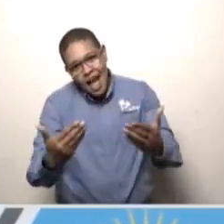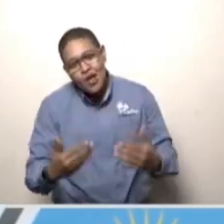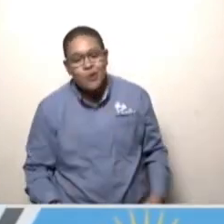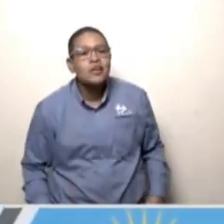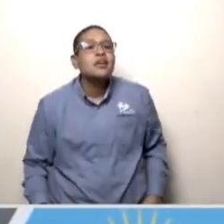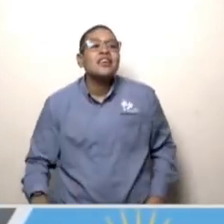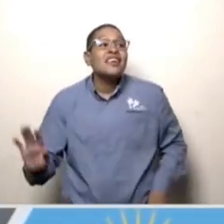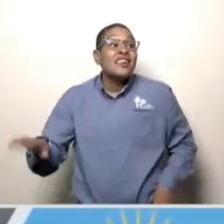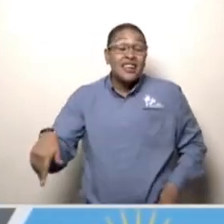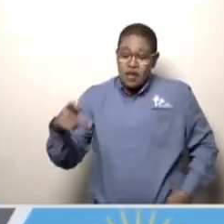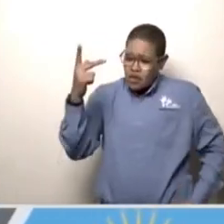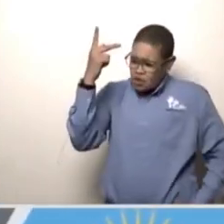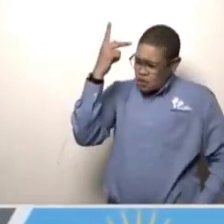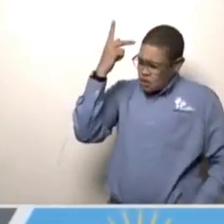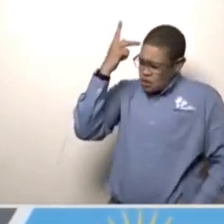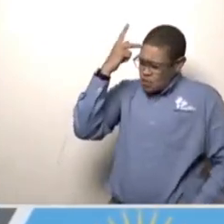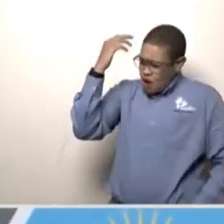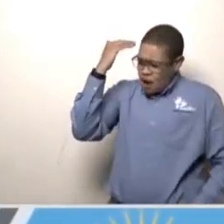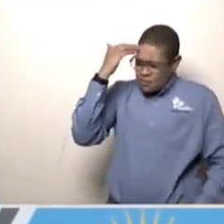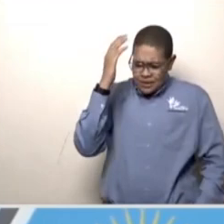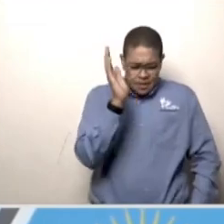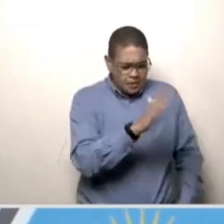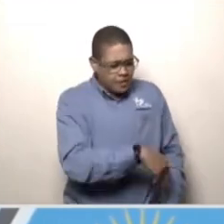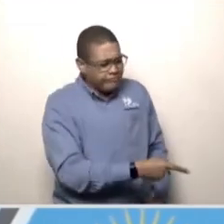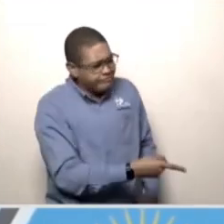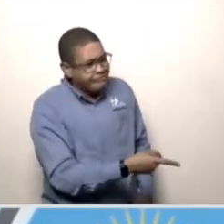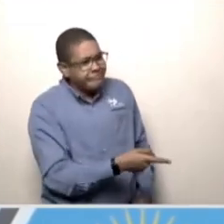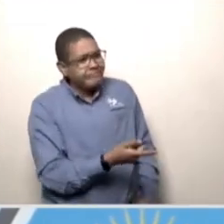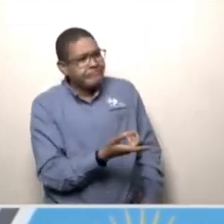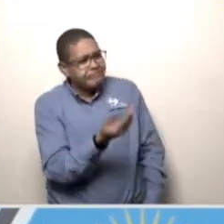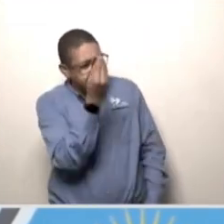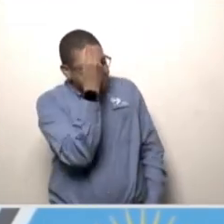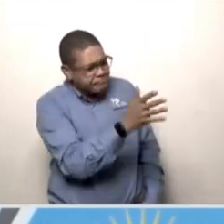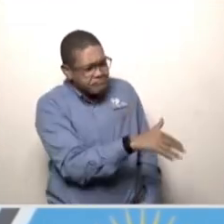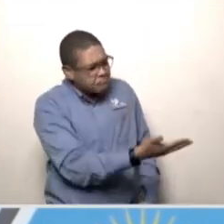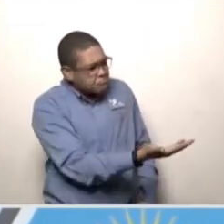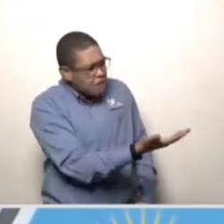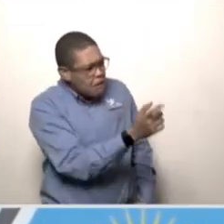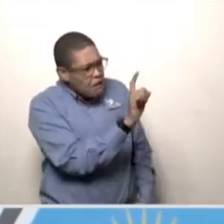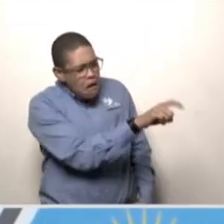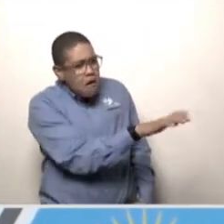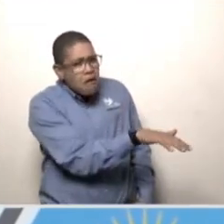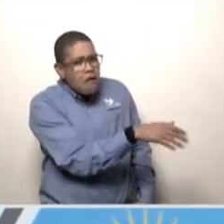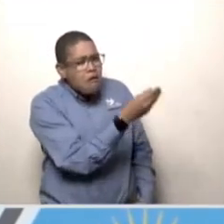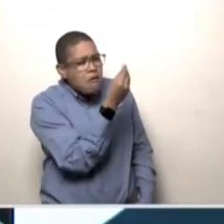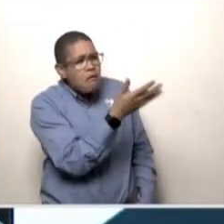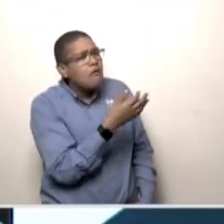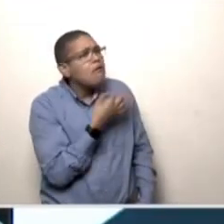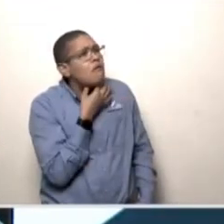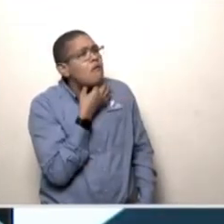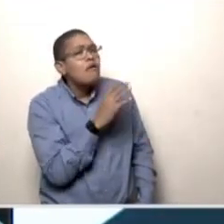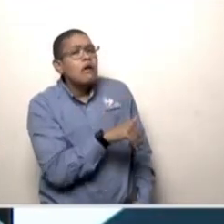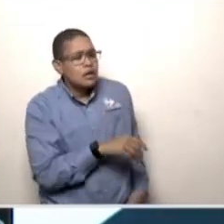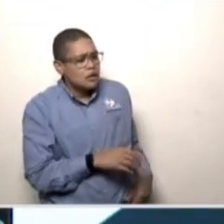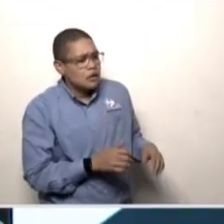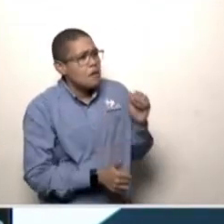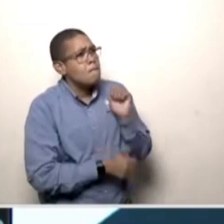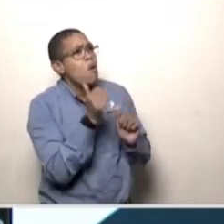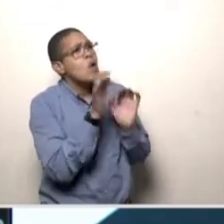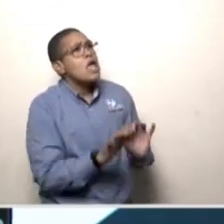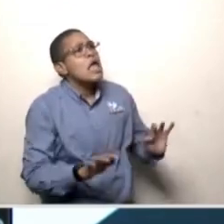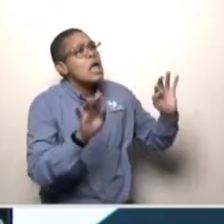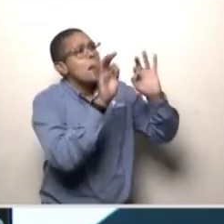Minister, what would you say are perhaps the most important developmental lessons that